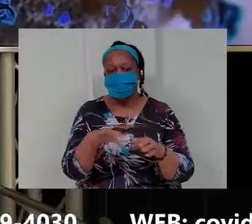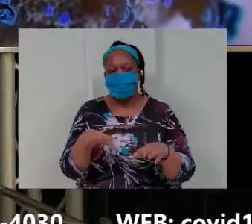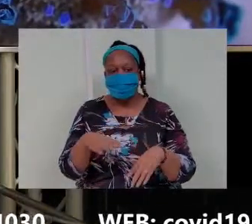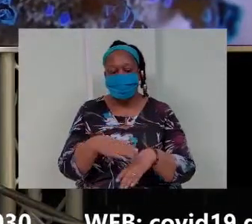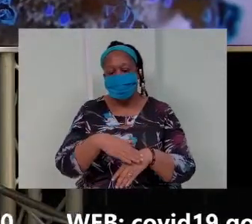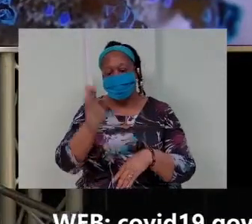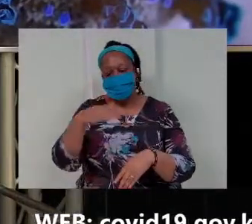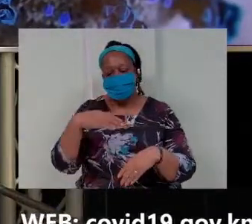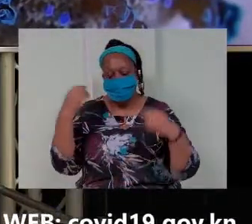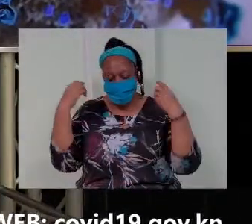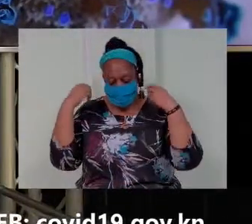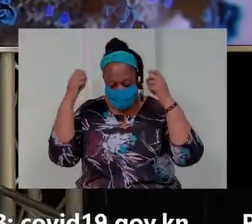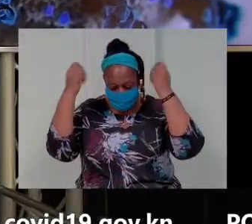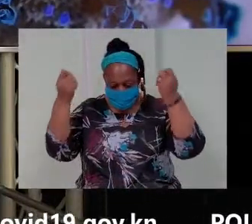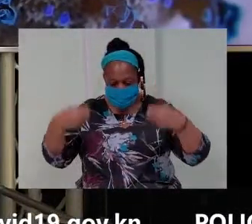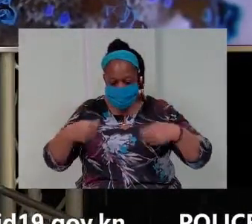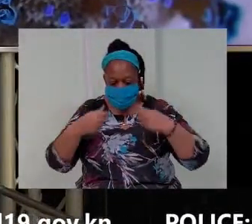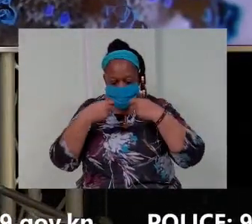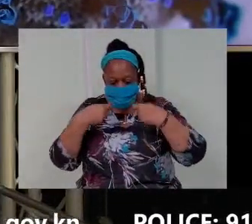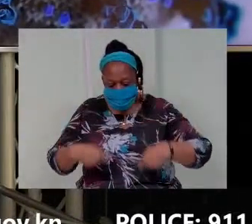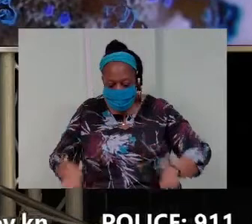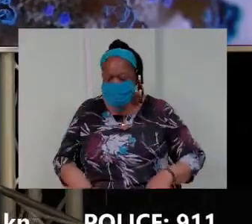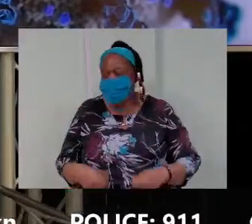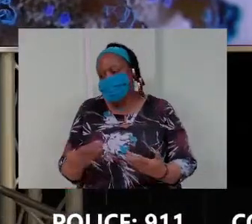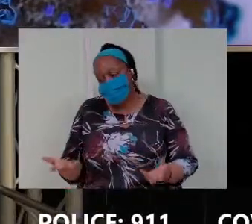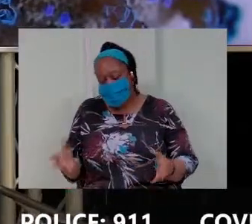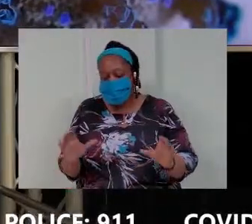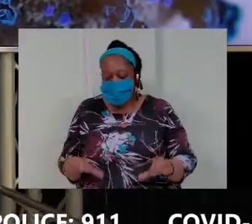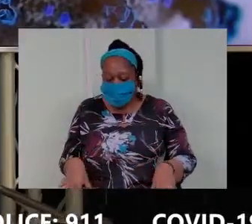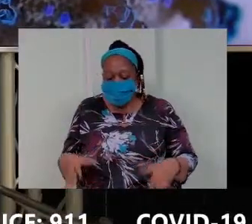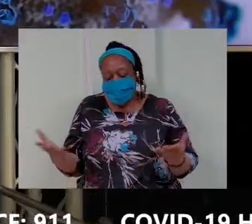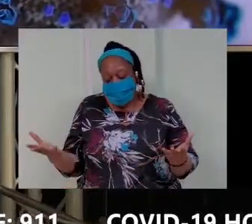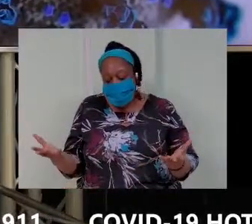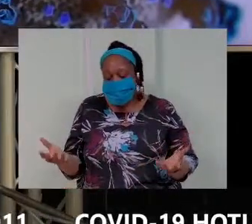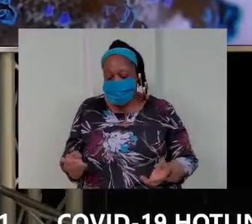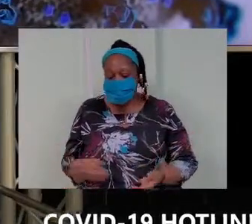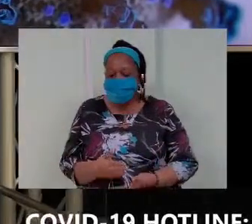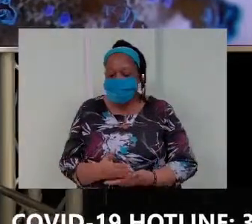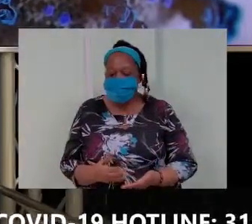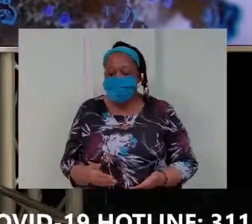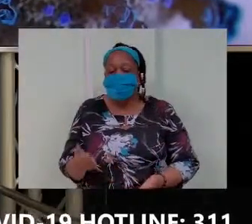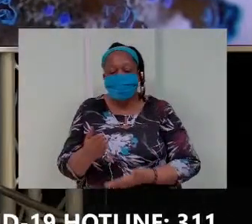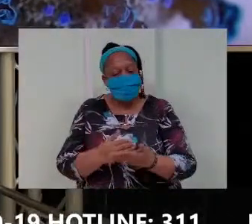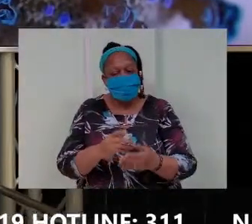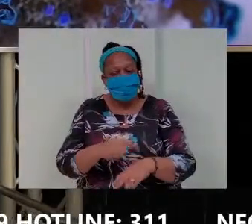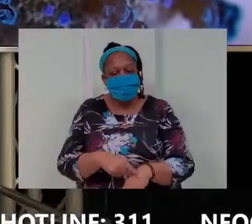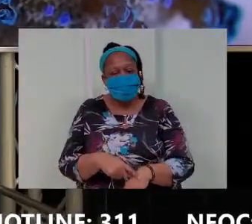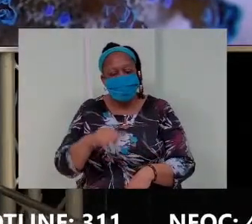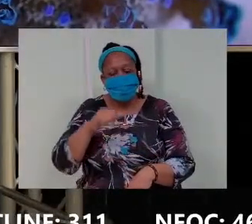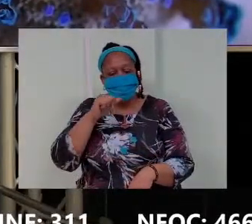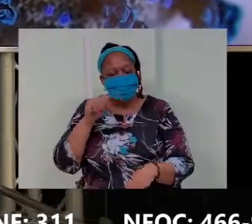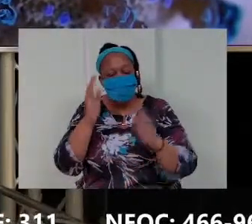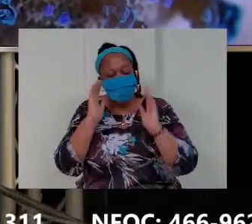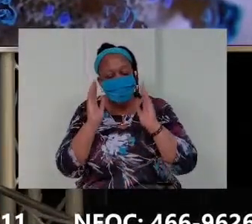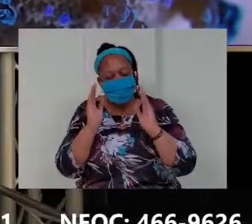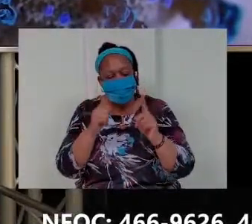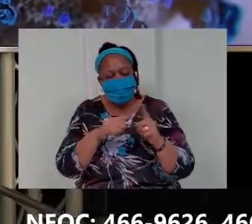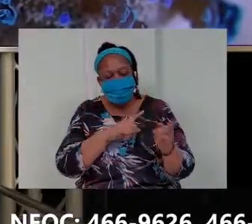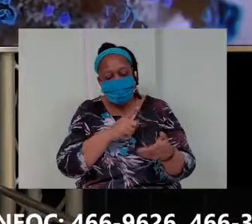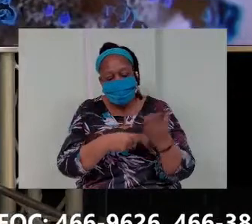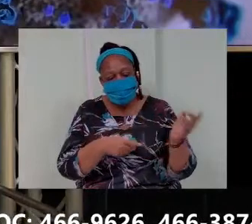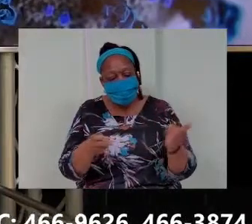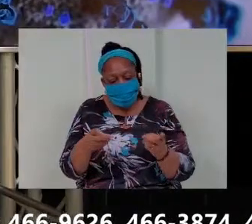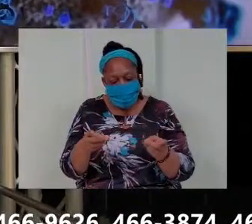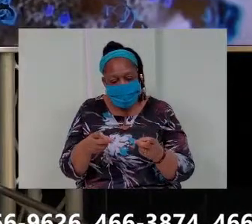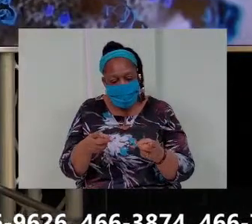equipment. And I say sometimes it can come over time through a bit of complacency, etc. I'm not saying that that was the case in our